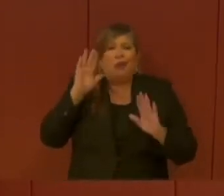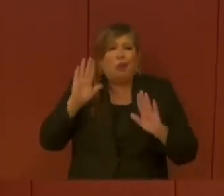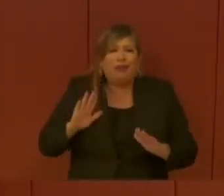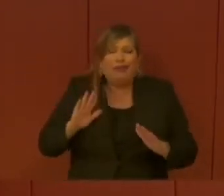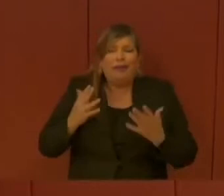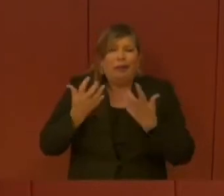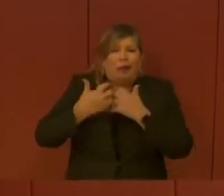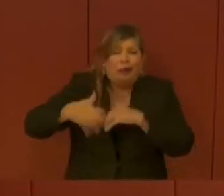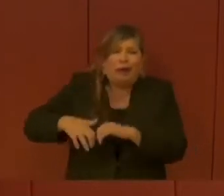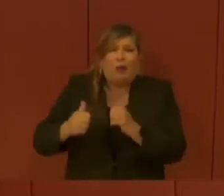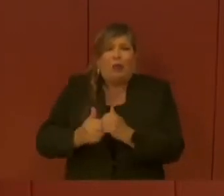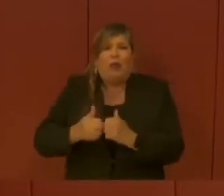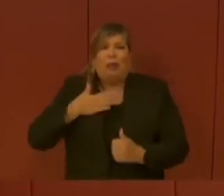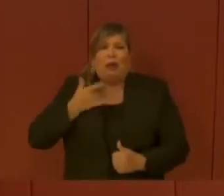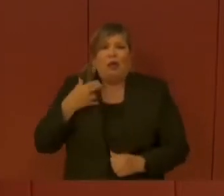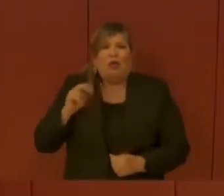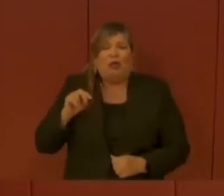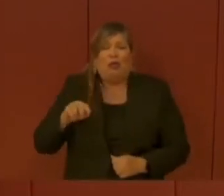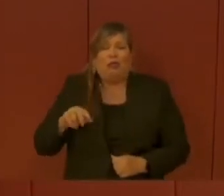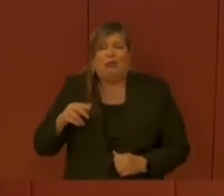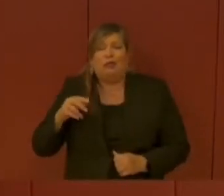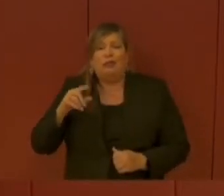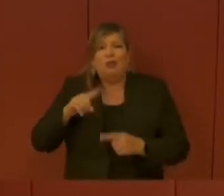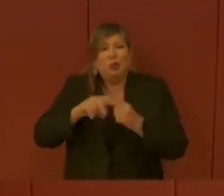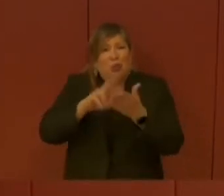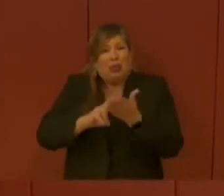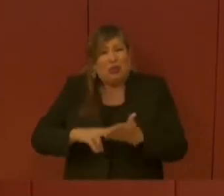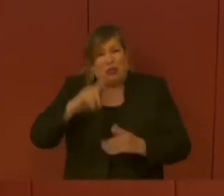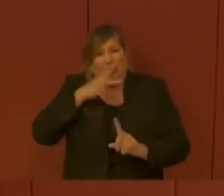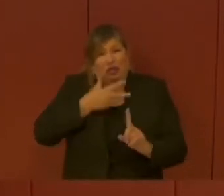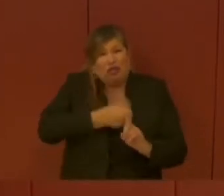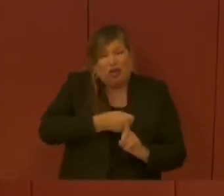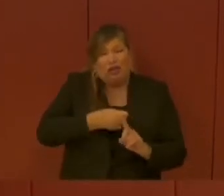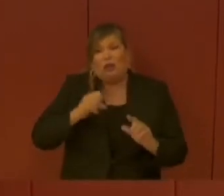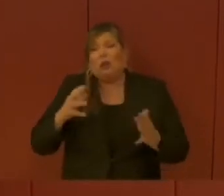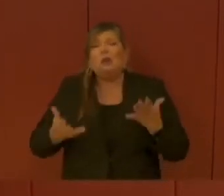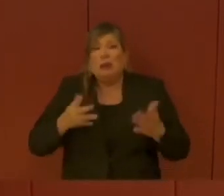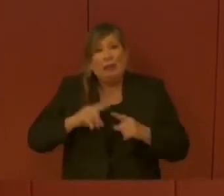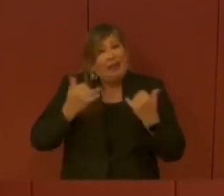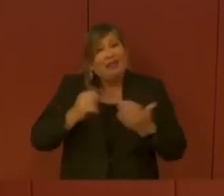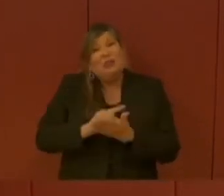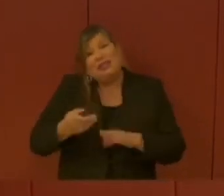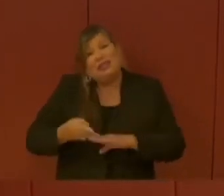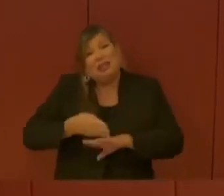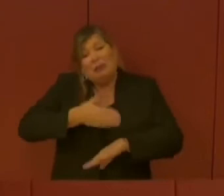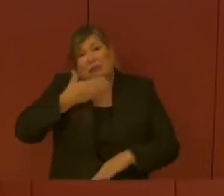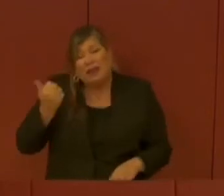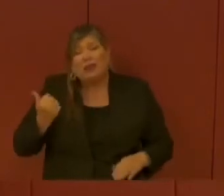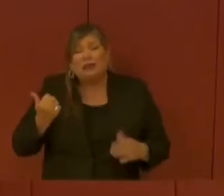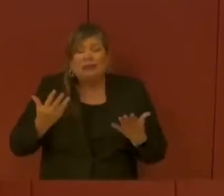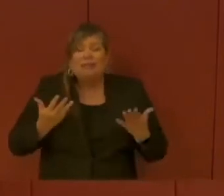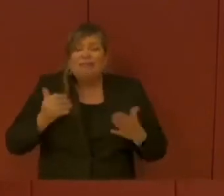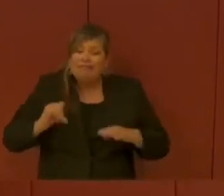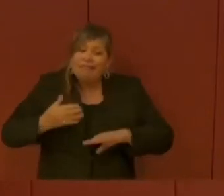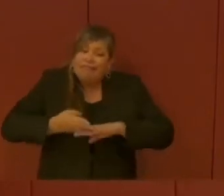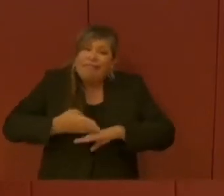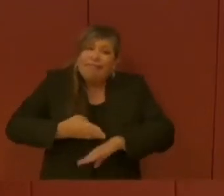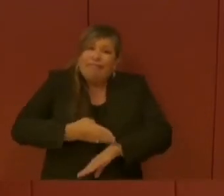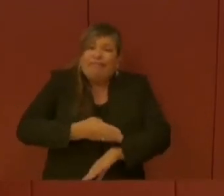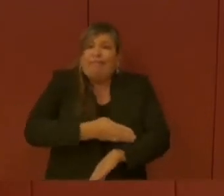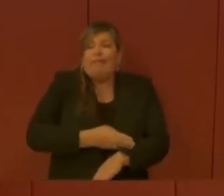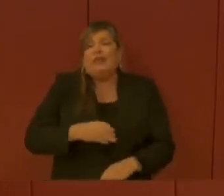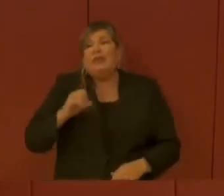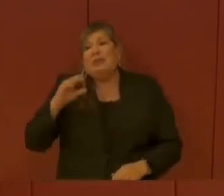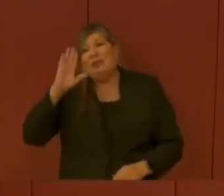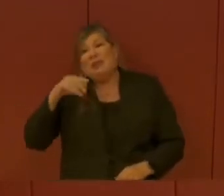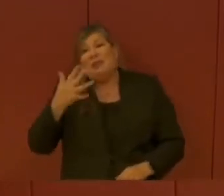this is our work, and this is the progress that we all need to make together. And And I would not be surprised if you or your colleagues ask